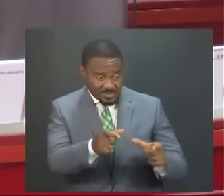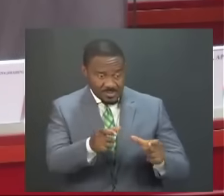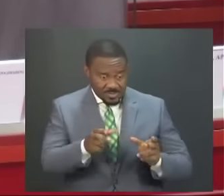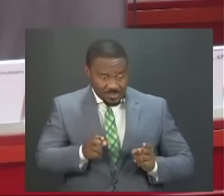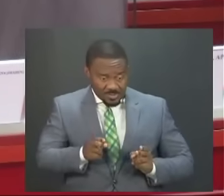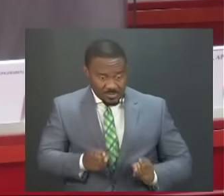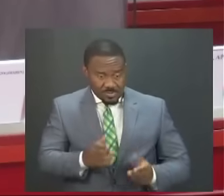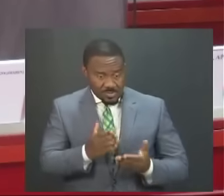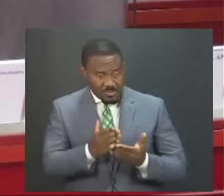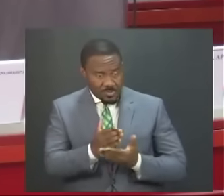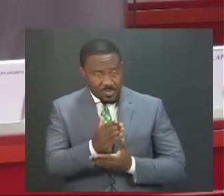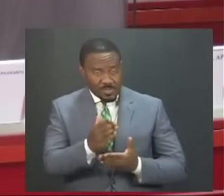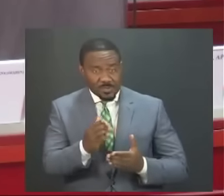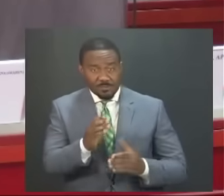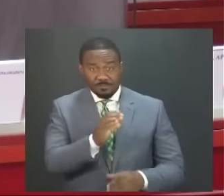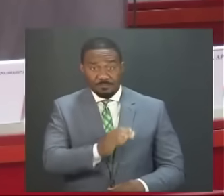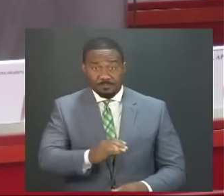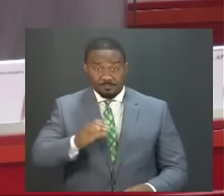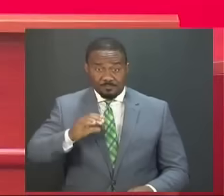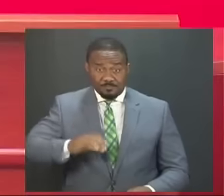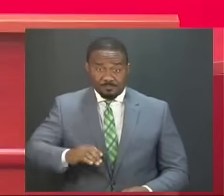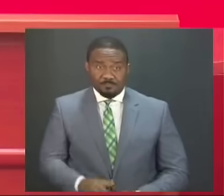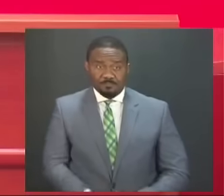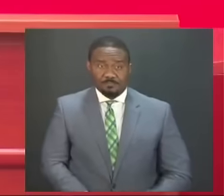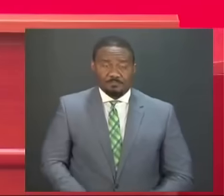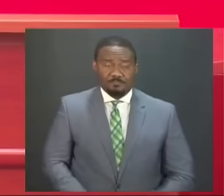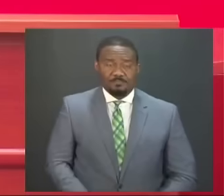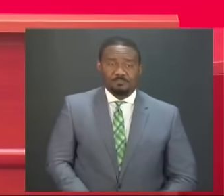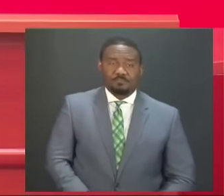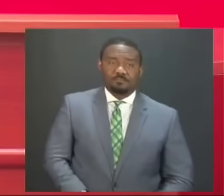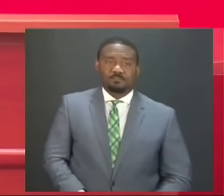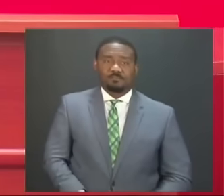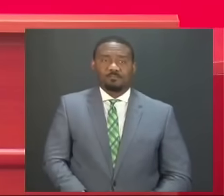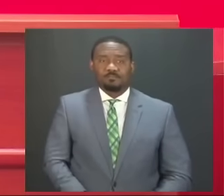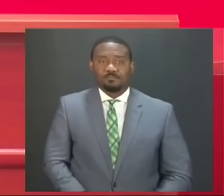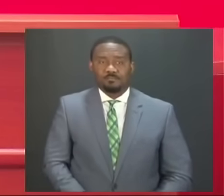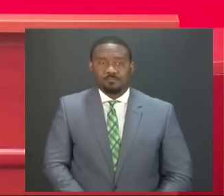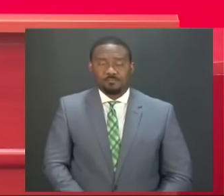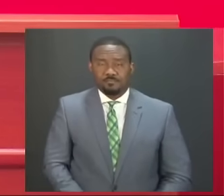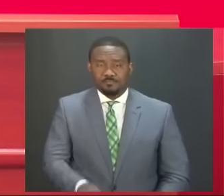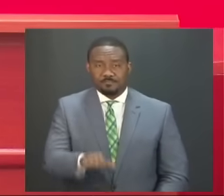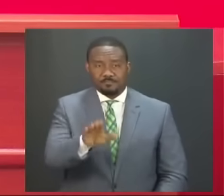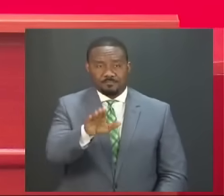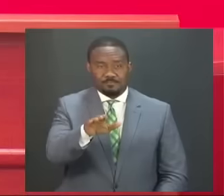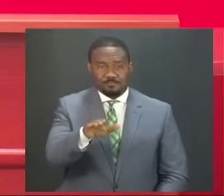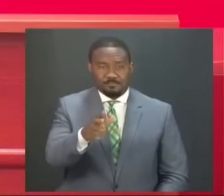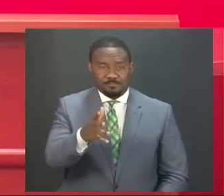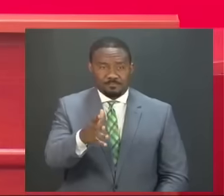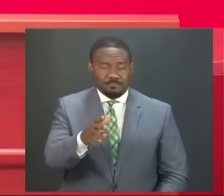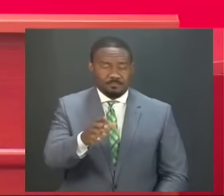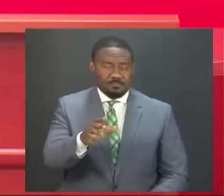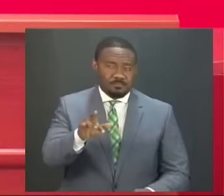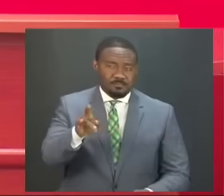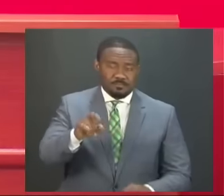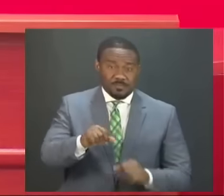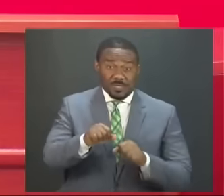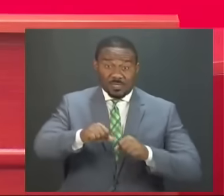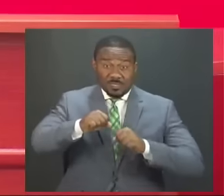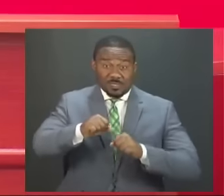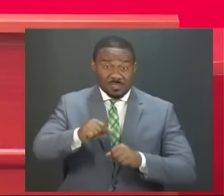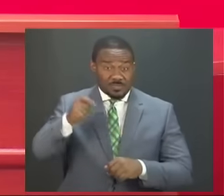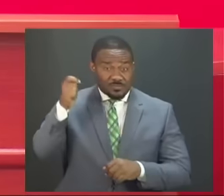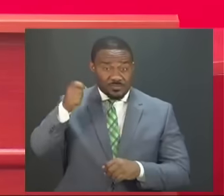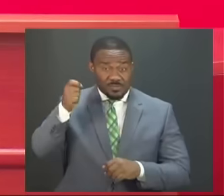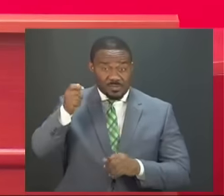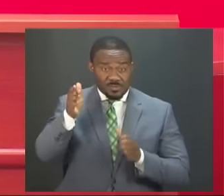be interfering with the work of the judiciary. That is my first argument. I recognize the Chief Whip. Very well, He's Mr. on his Speaker. feet